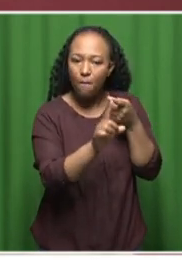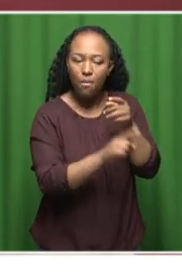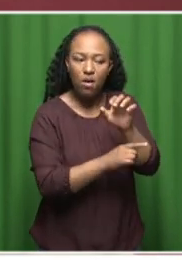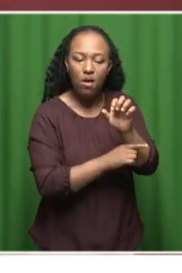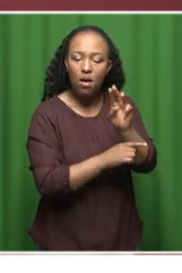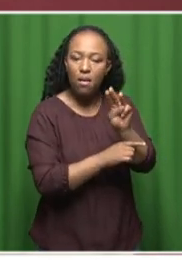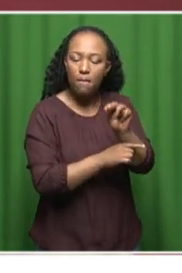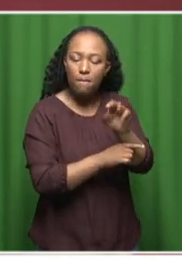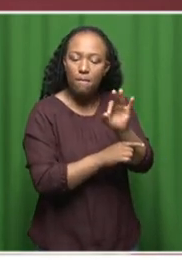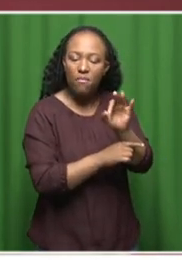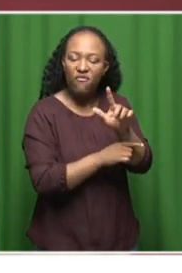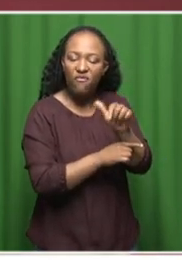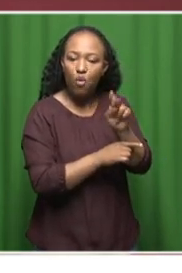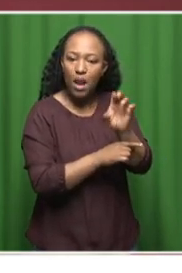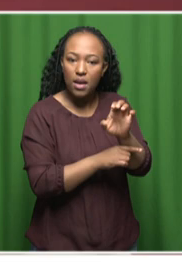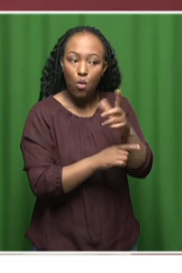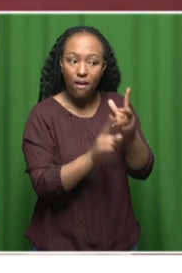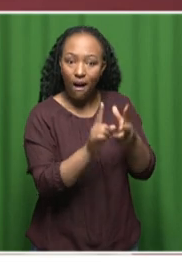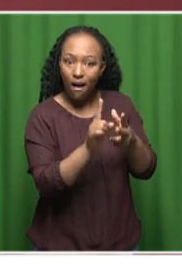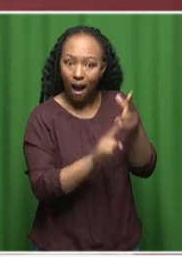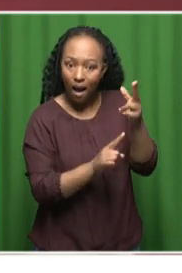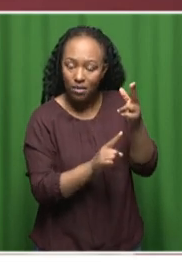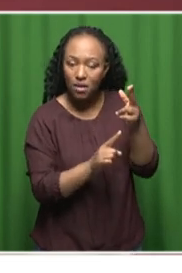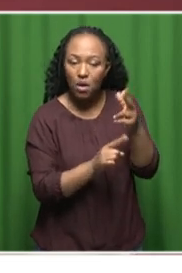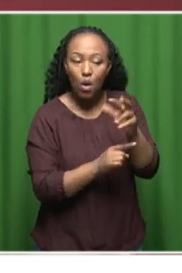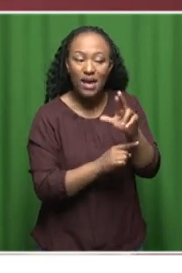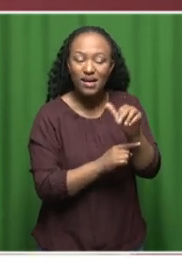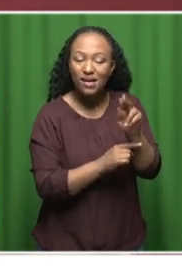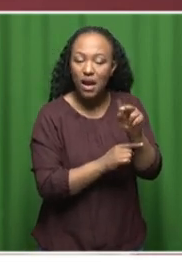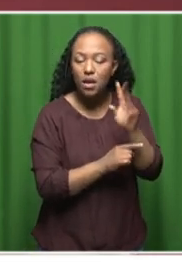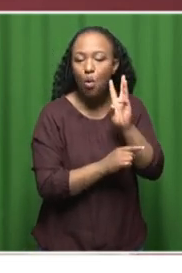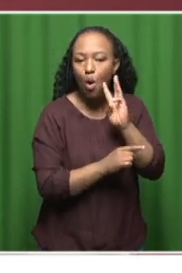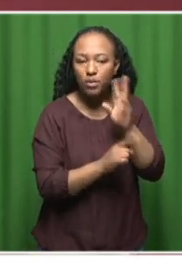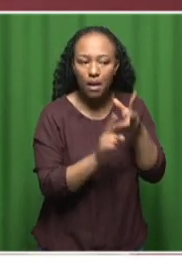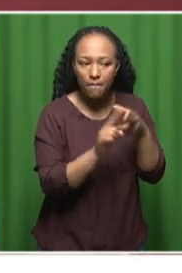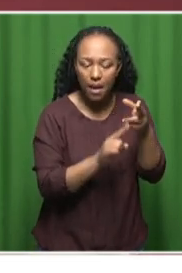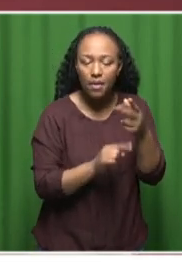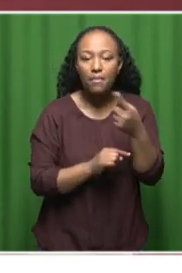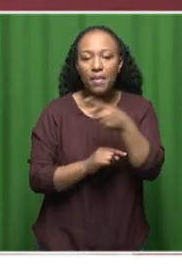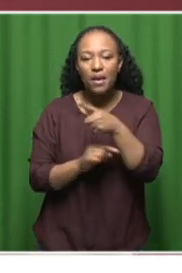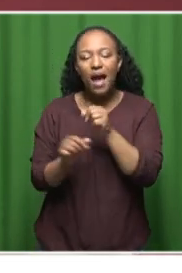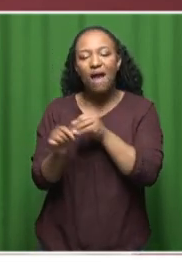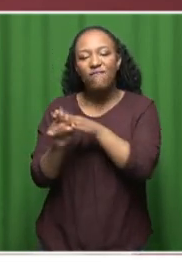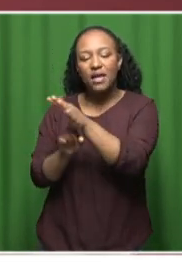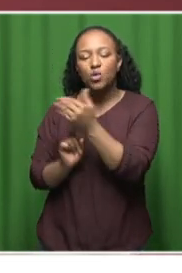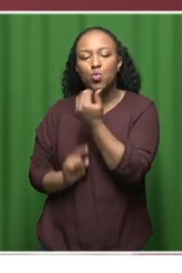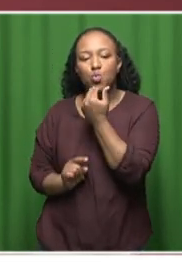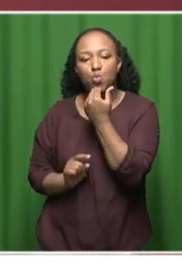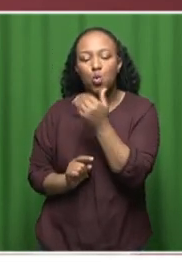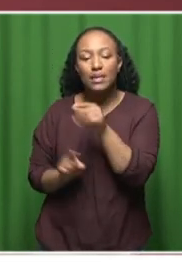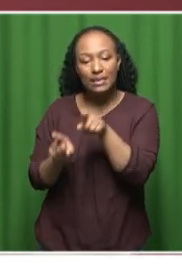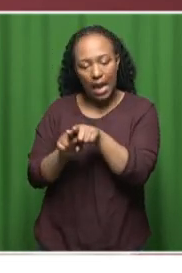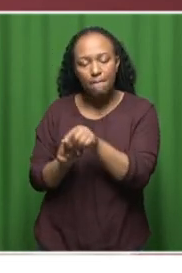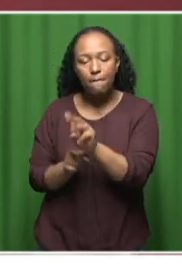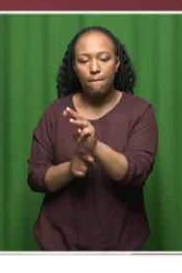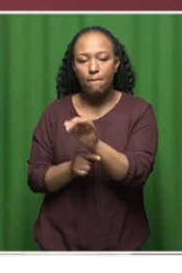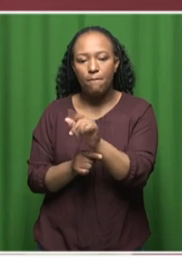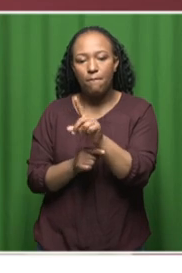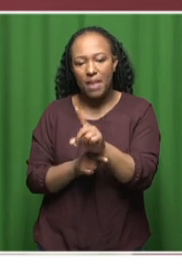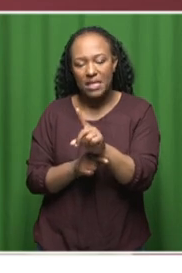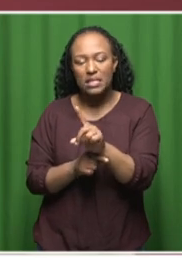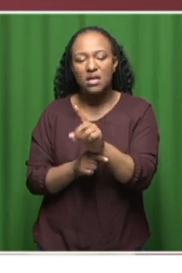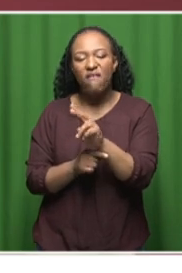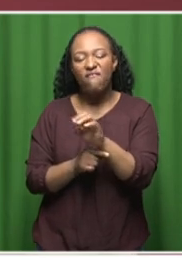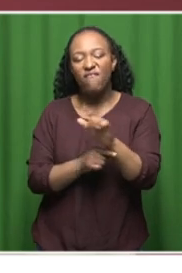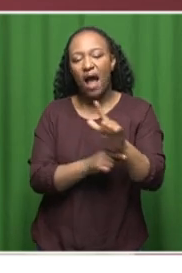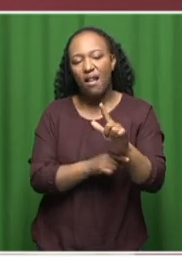rainwater cuts Emfuleni's water because of non-payment, Midvaal would be affected. And now if we have a measure, one would